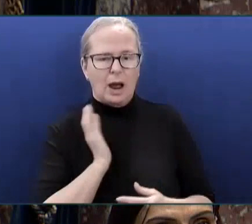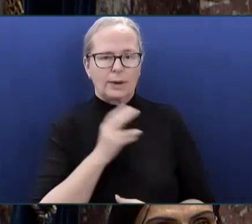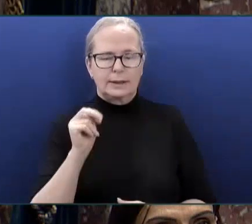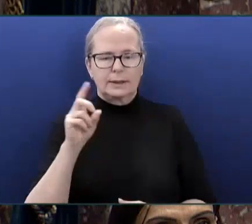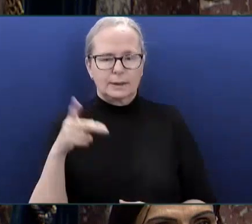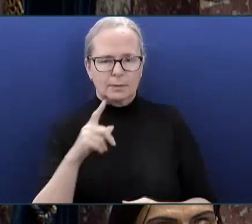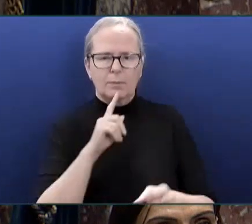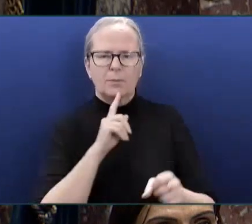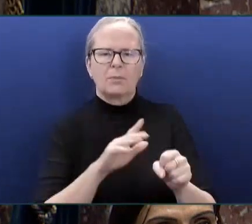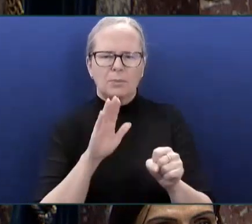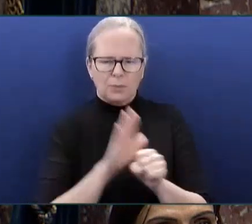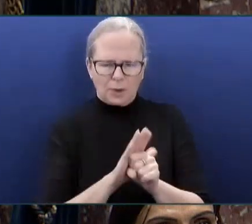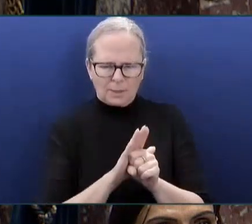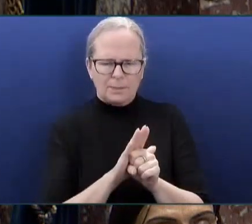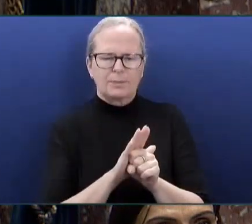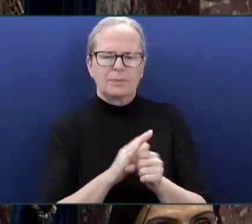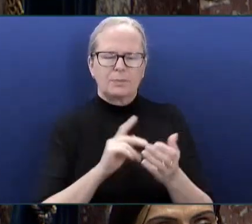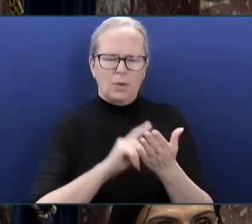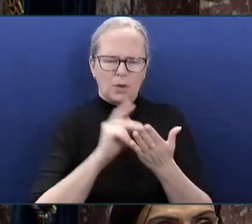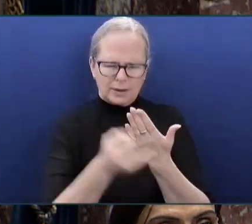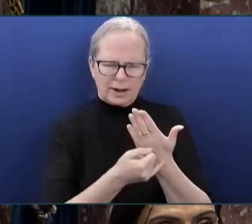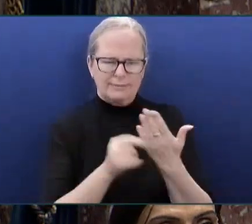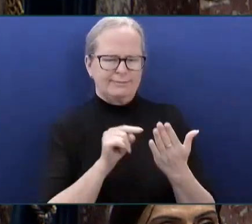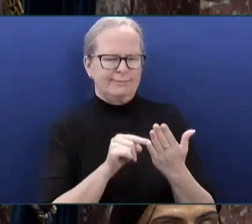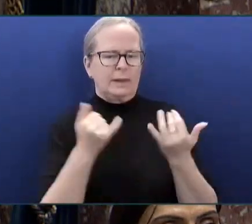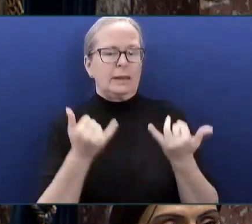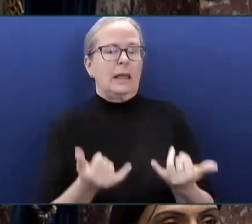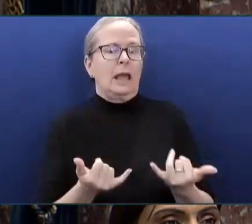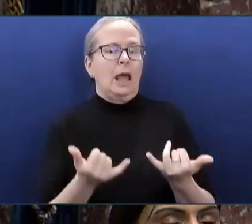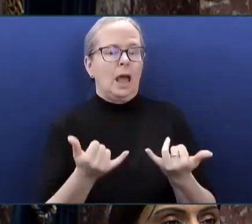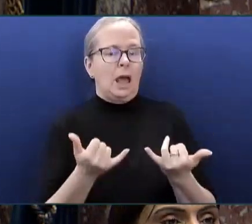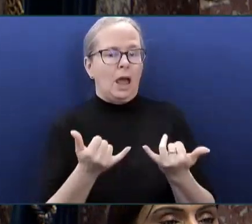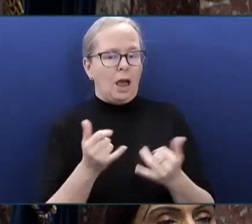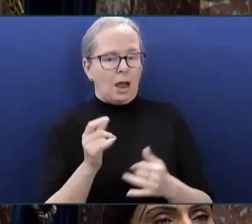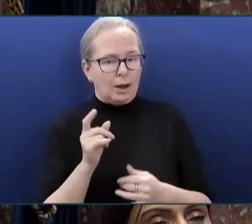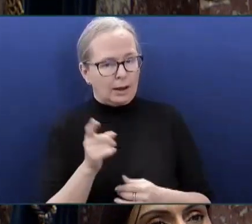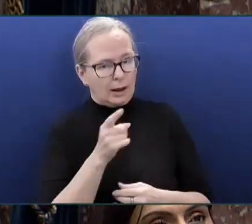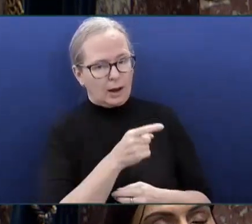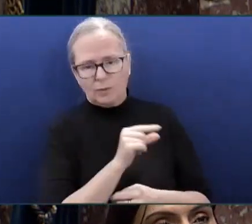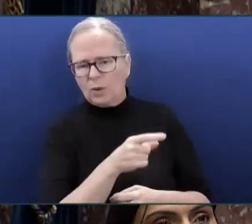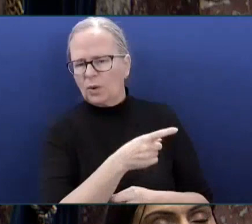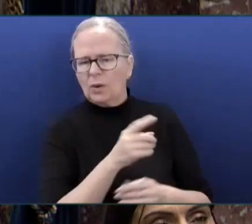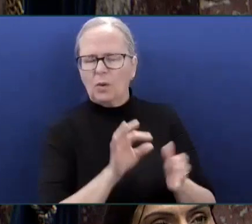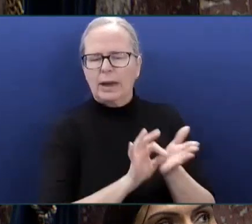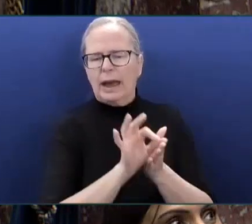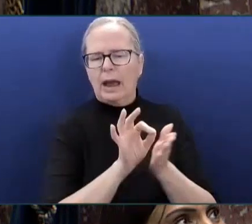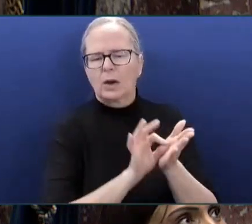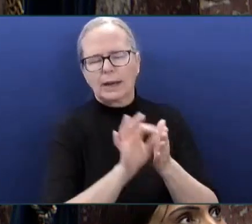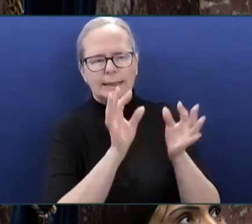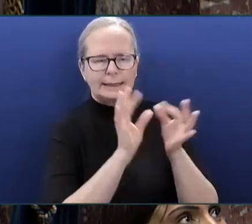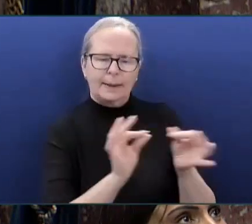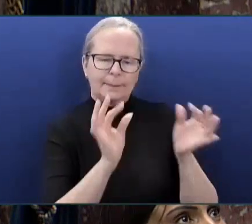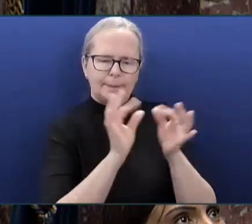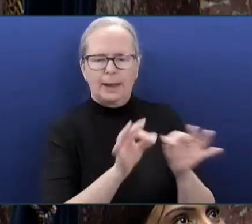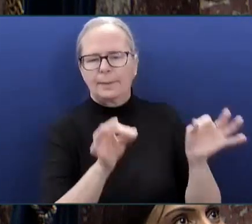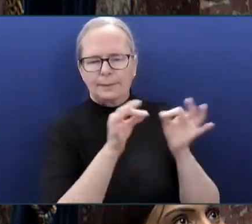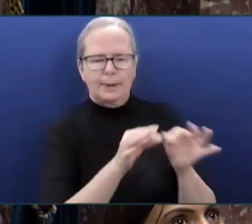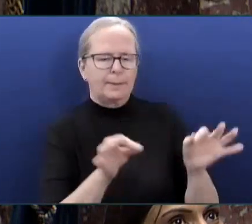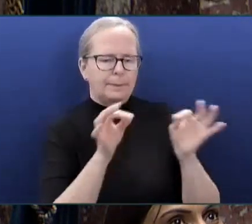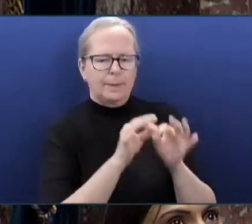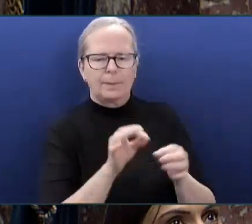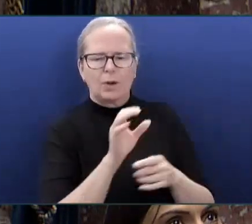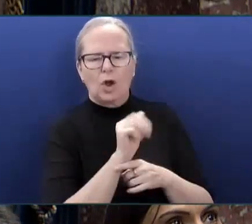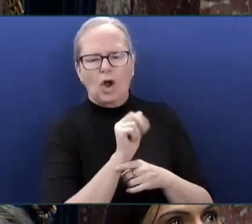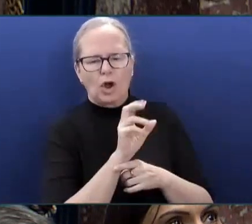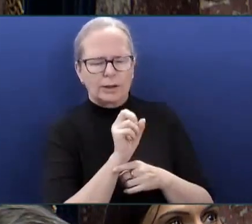the accountants and carbon offsets and carbon credits to meet their net zero requirements. The